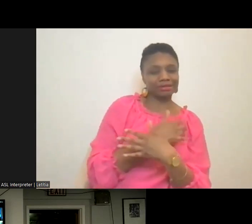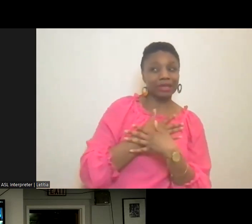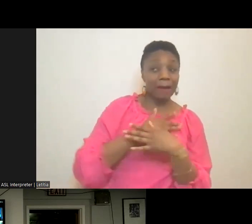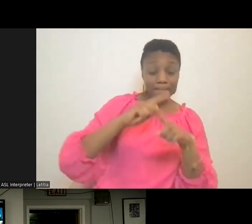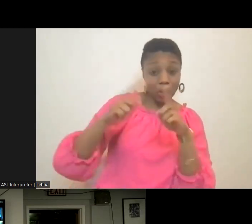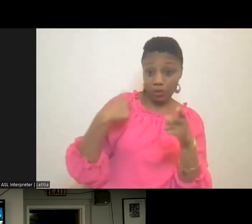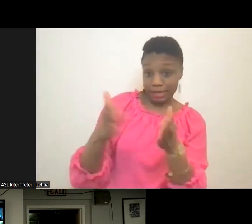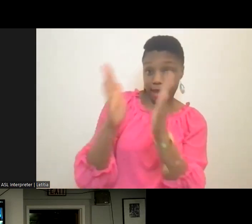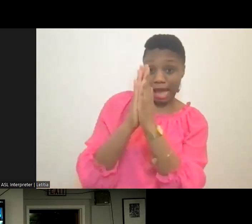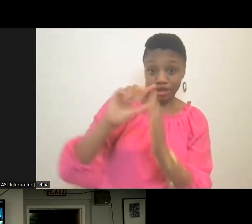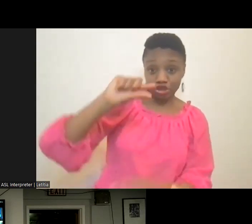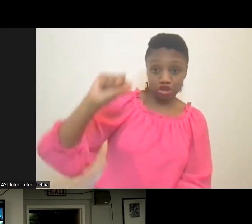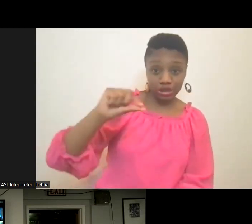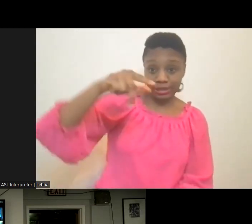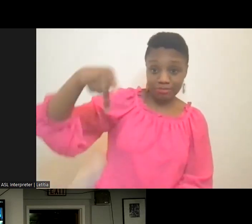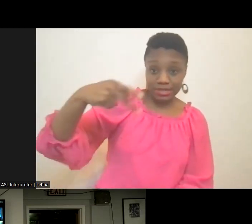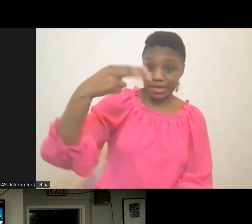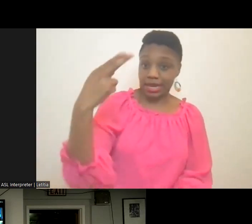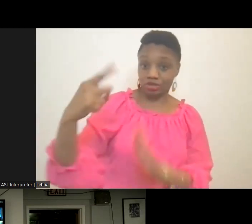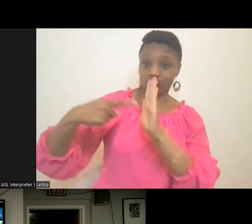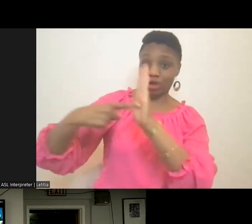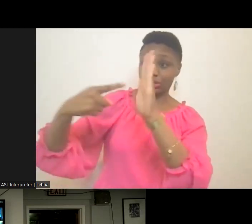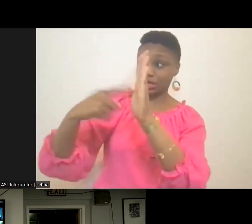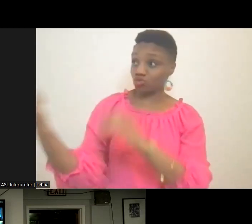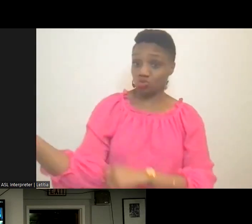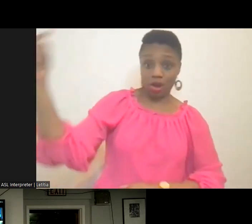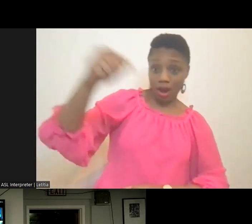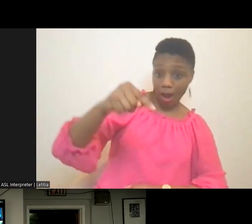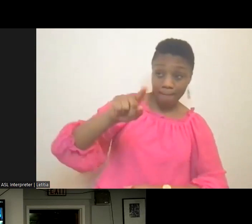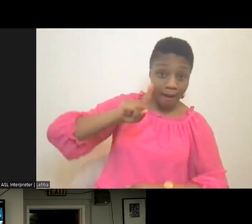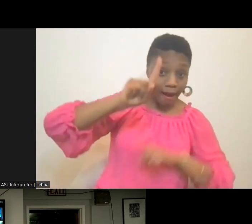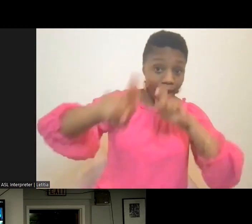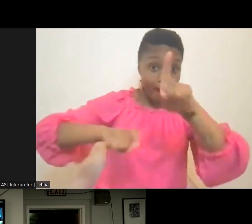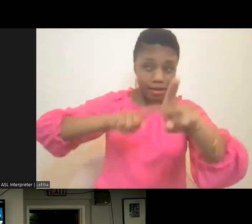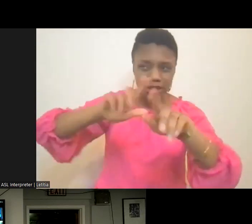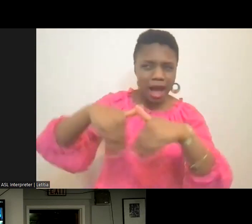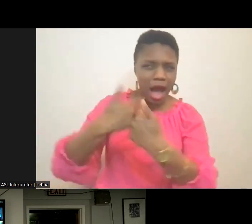come and to share with us how they're using environmental justice as a framework.